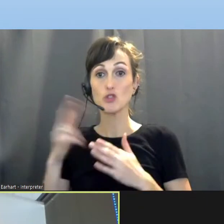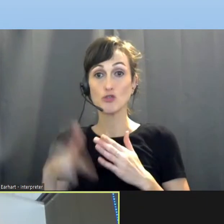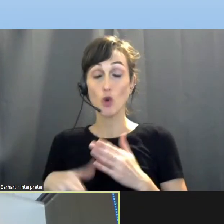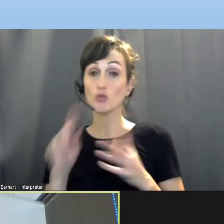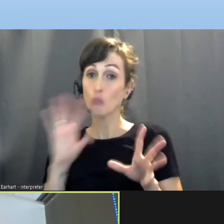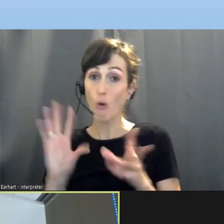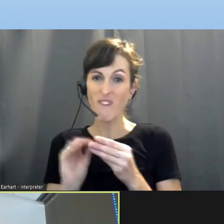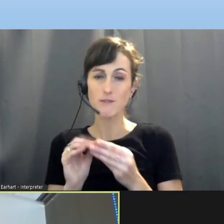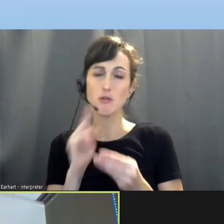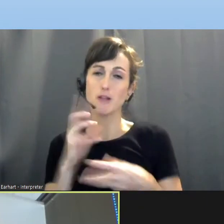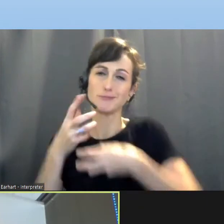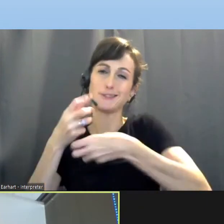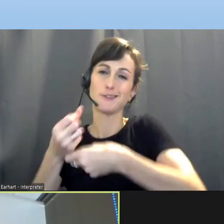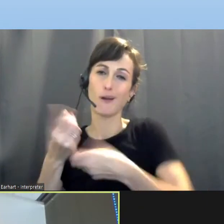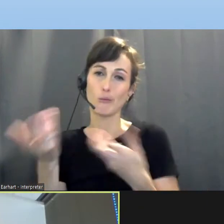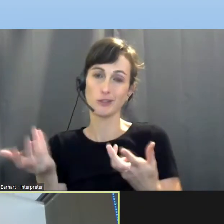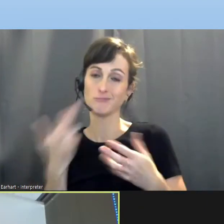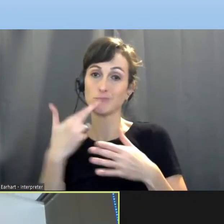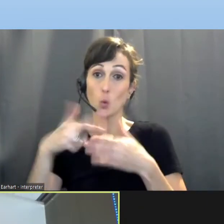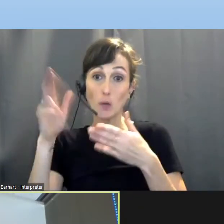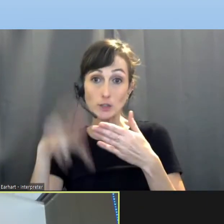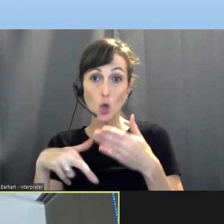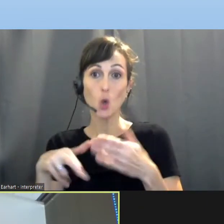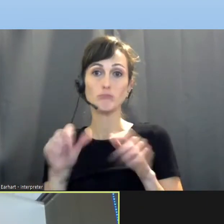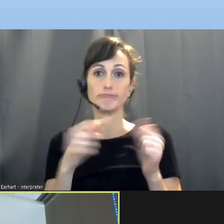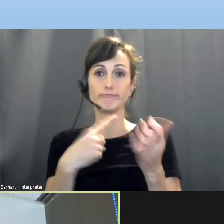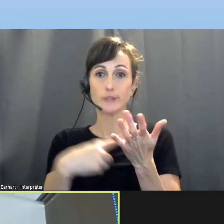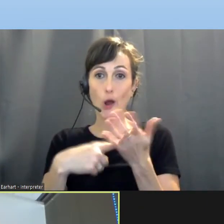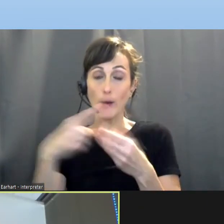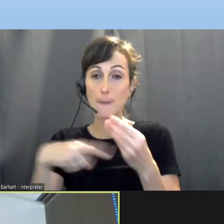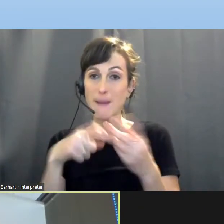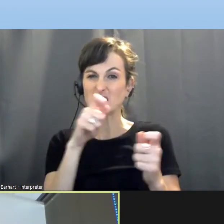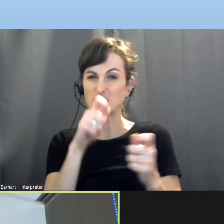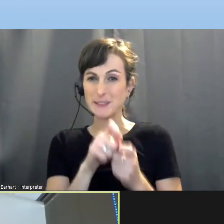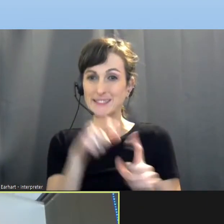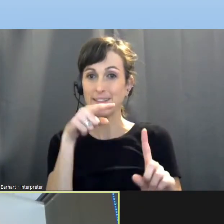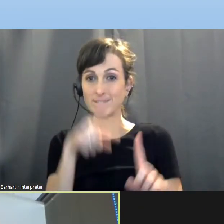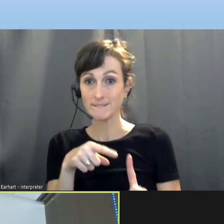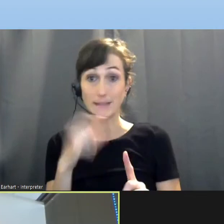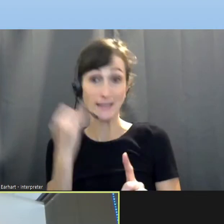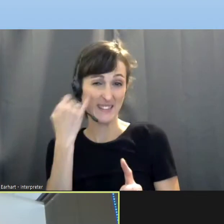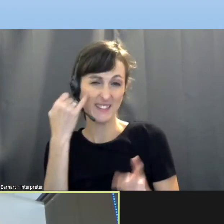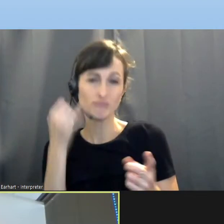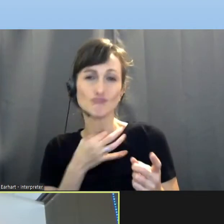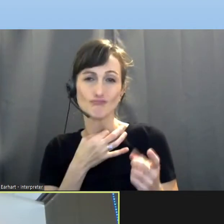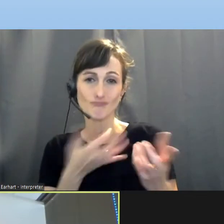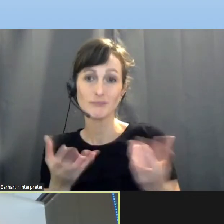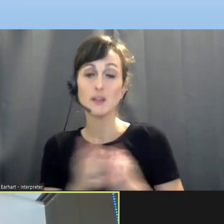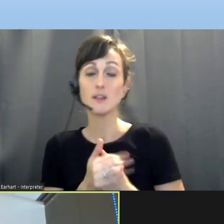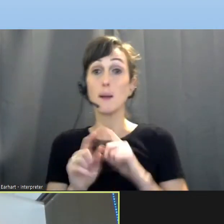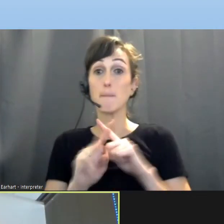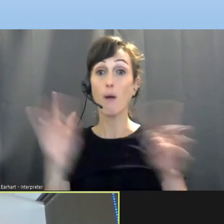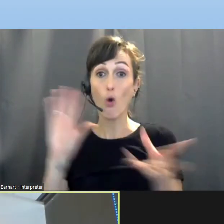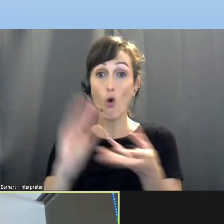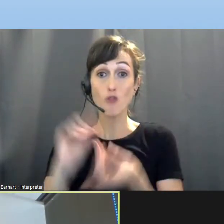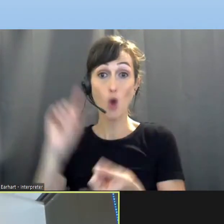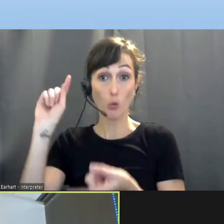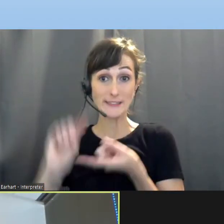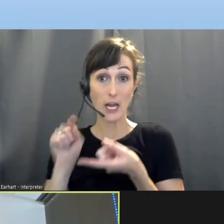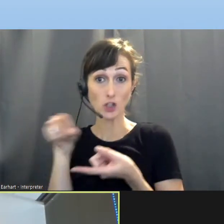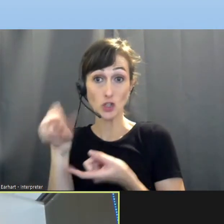give a summary of kind of the results, and then we can talk about specifics if needed. But an overall reduction in